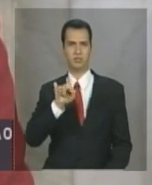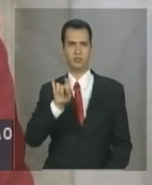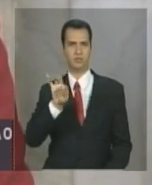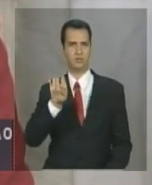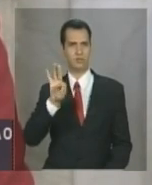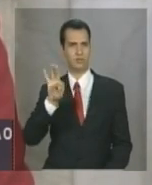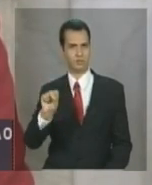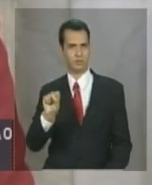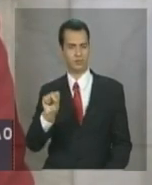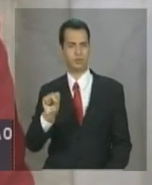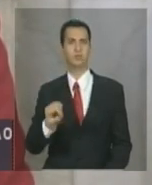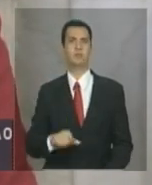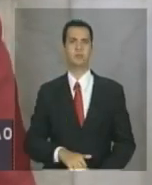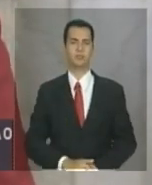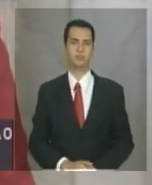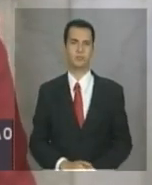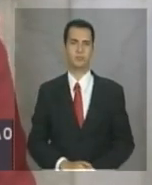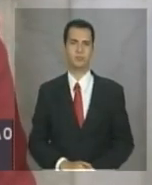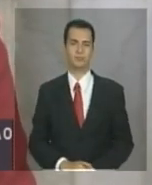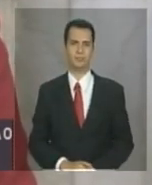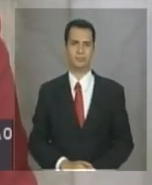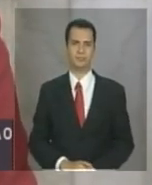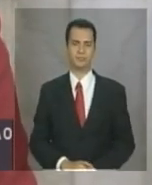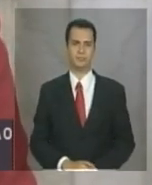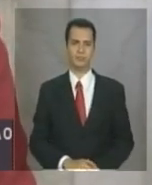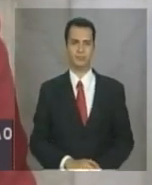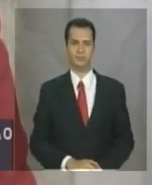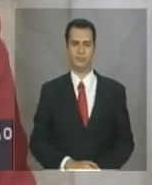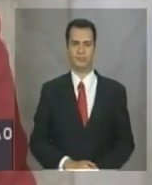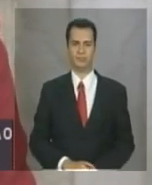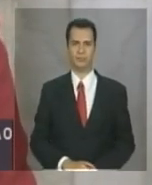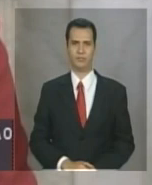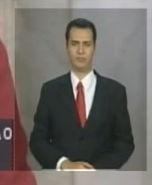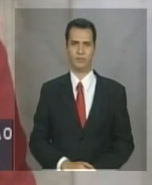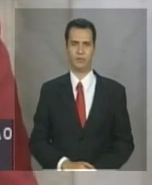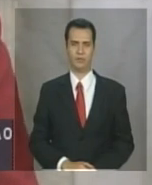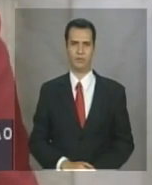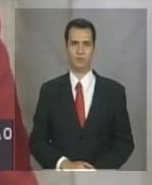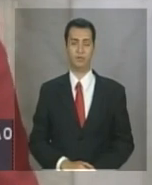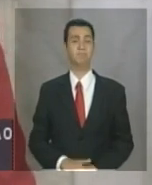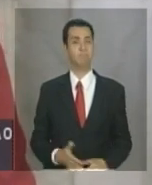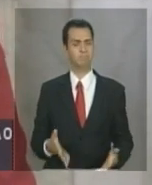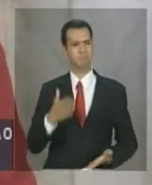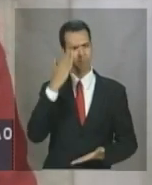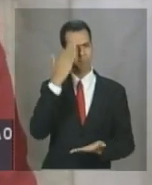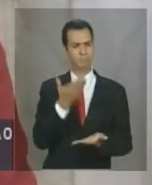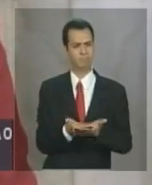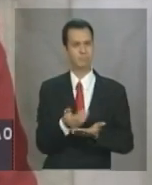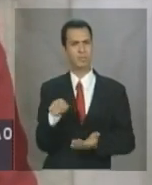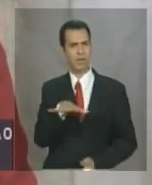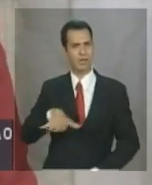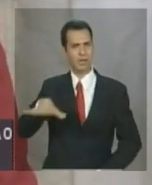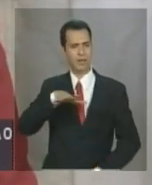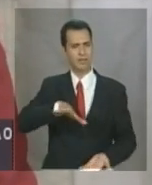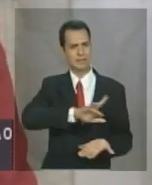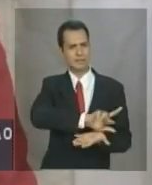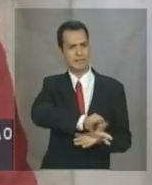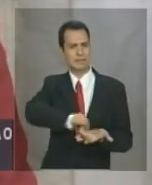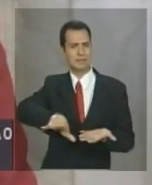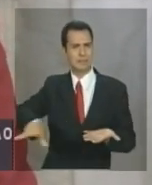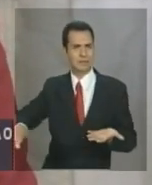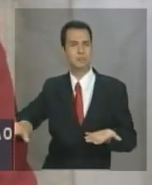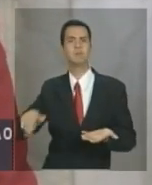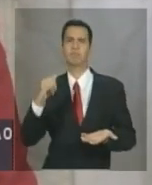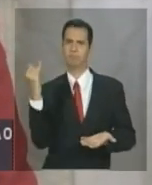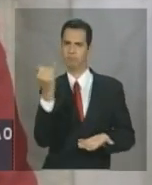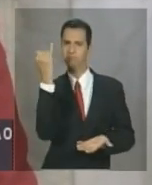smart grids or networks. Sem sombra de dúvida, outras áreas também são relevantes. Without a shadow of a doubt, there are also